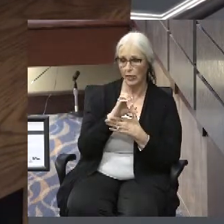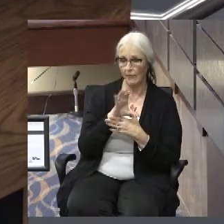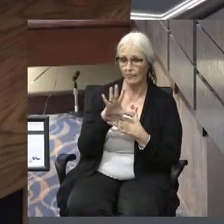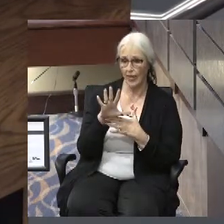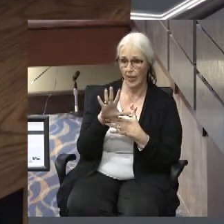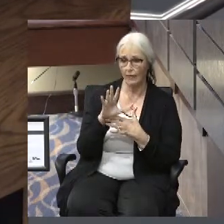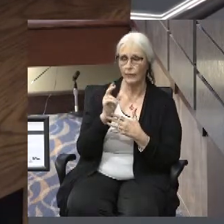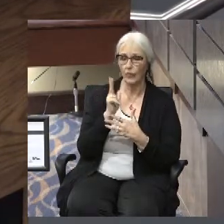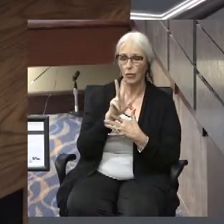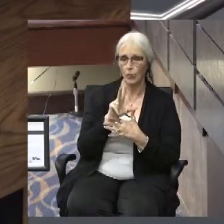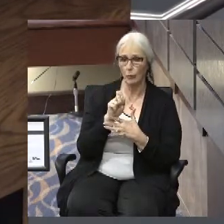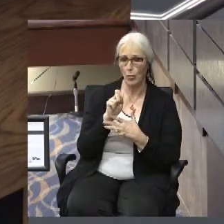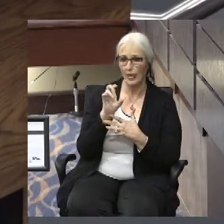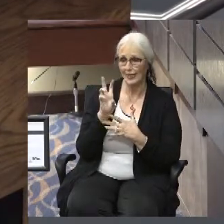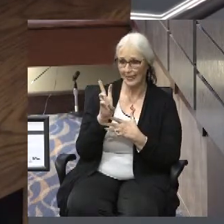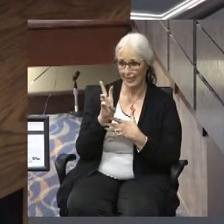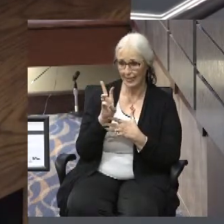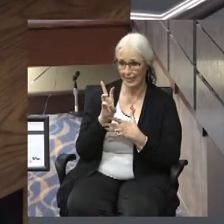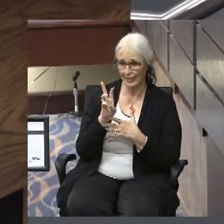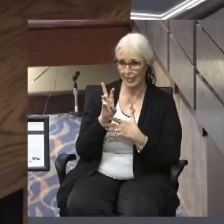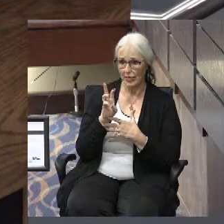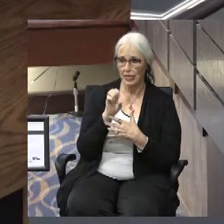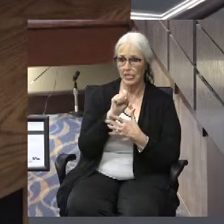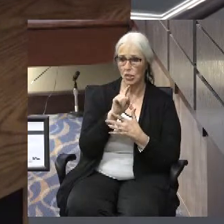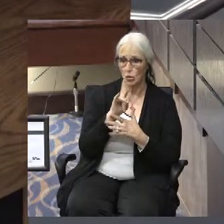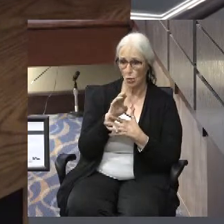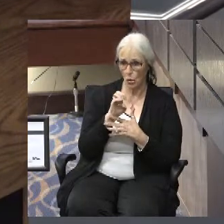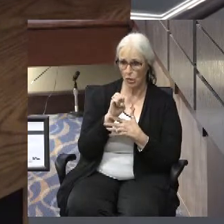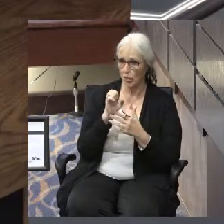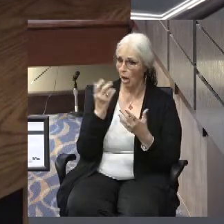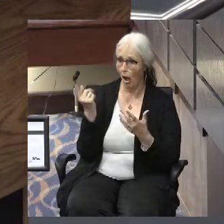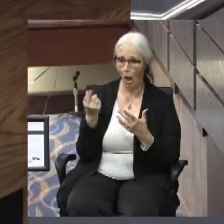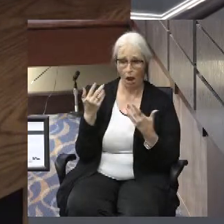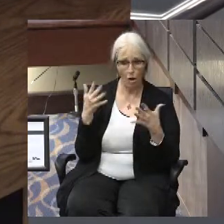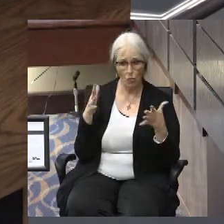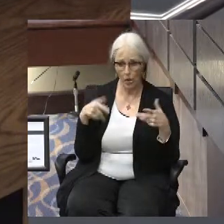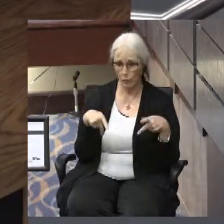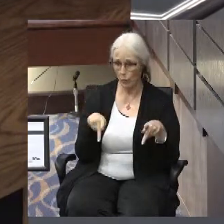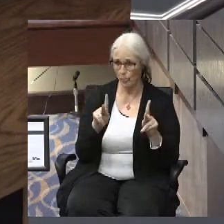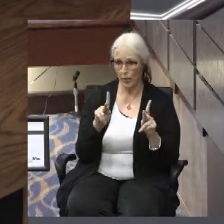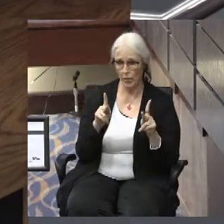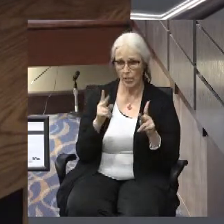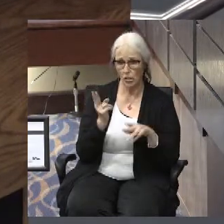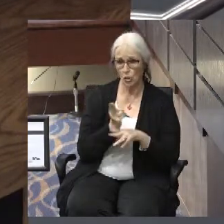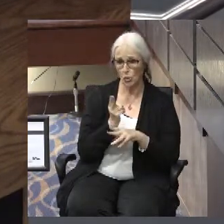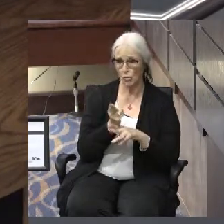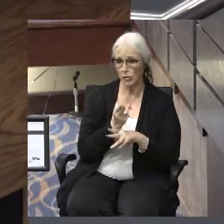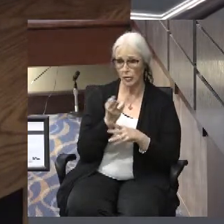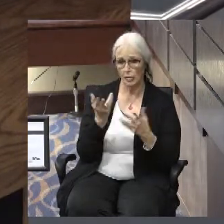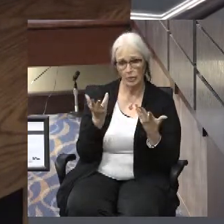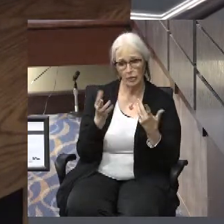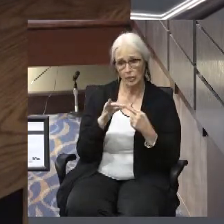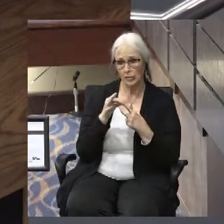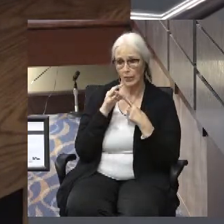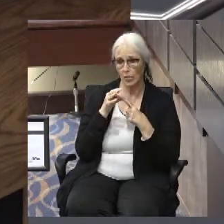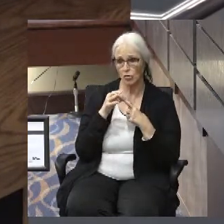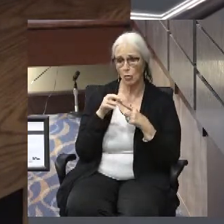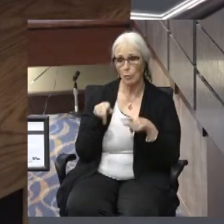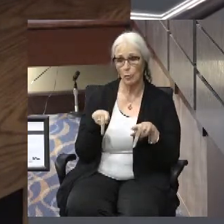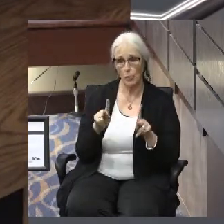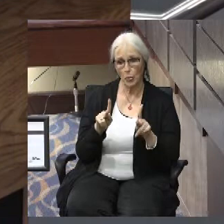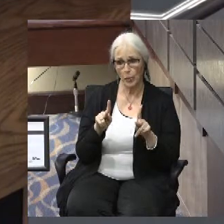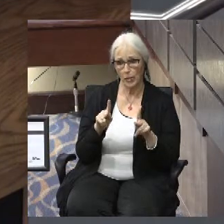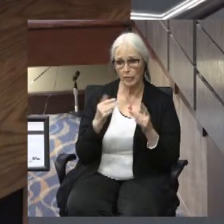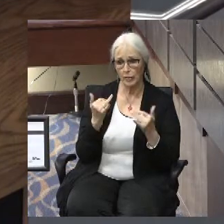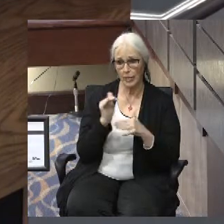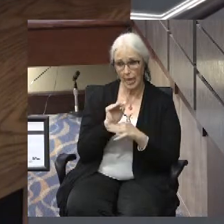about 3.6. And auto storage is already a permitted use in that portion of the property. So the special permit that we're talking about and considering